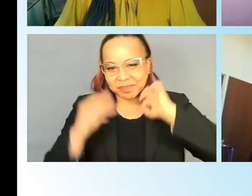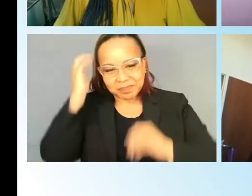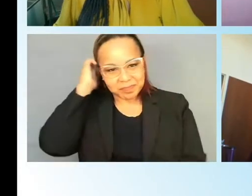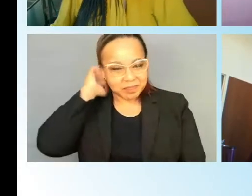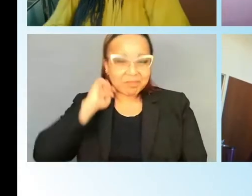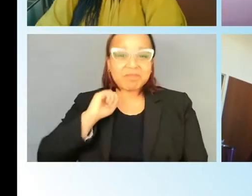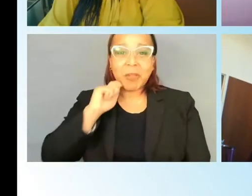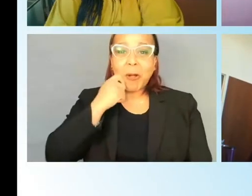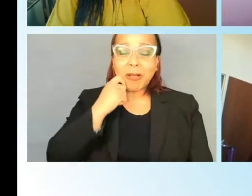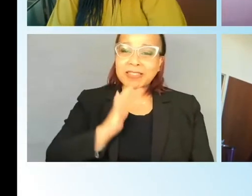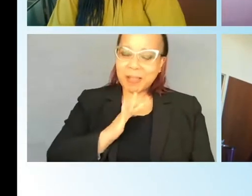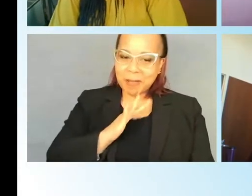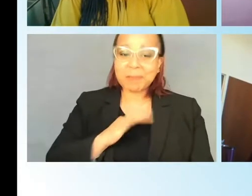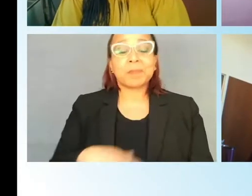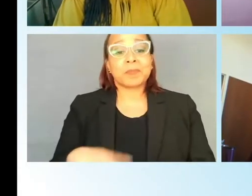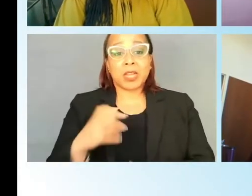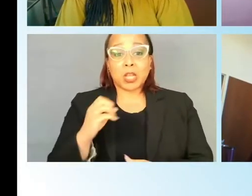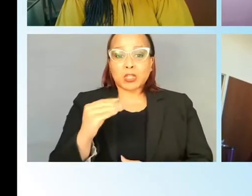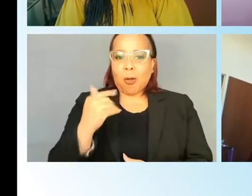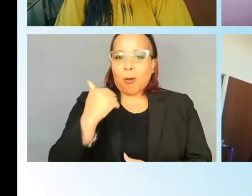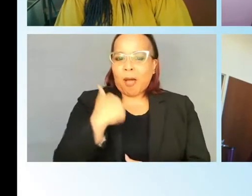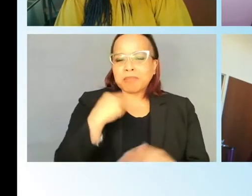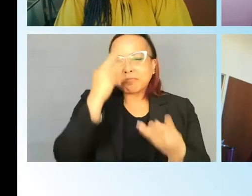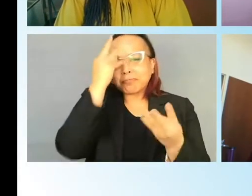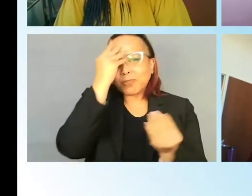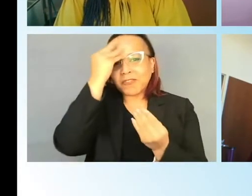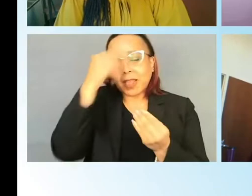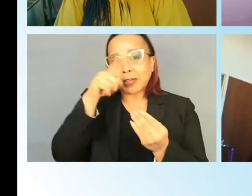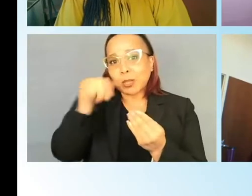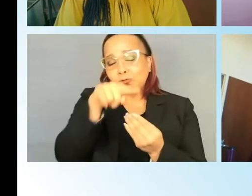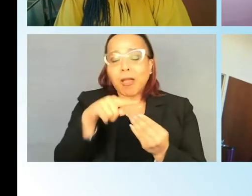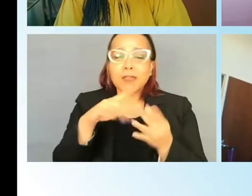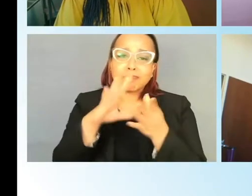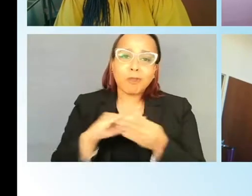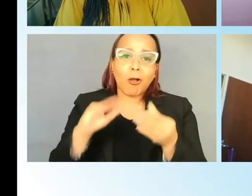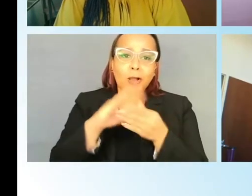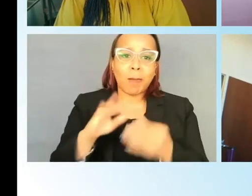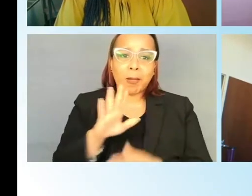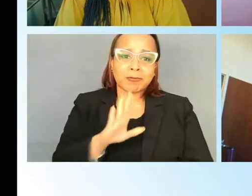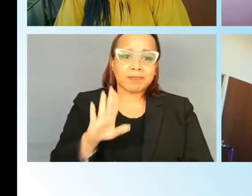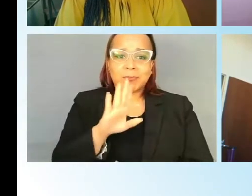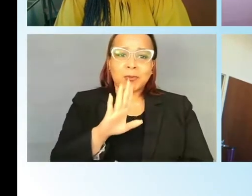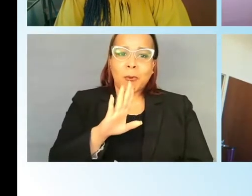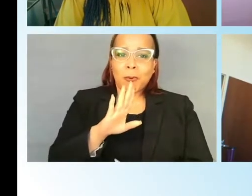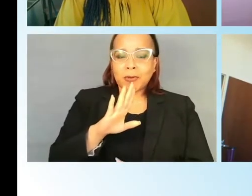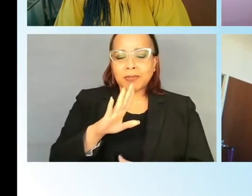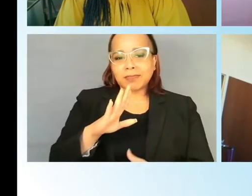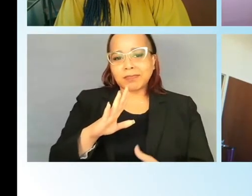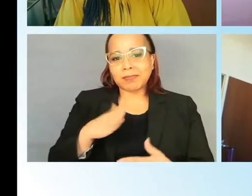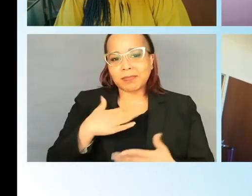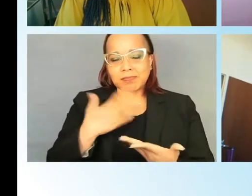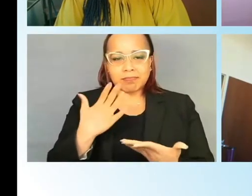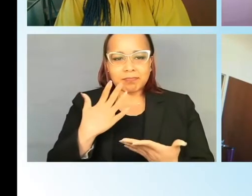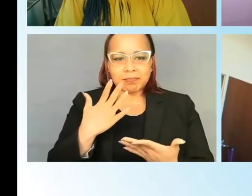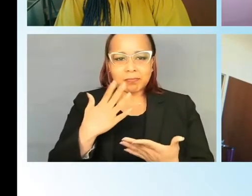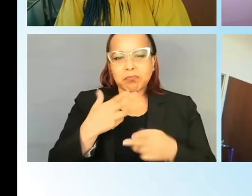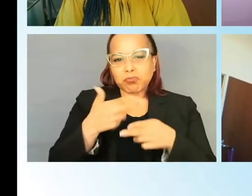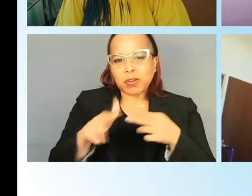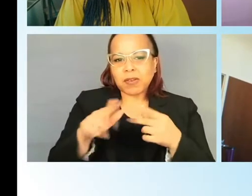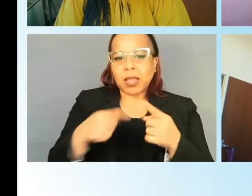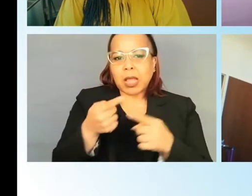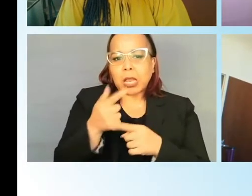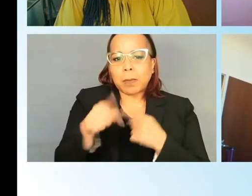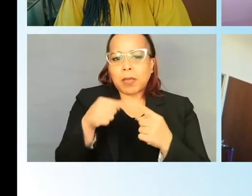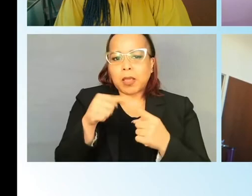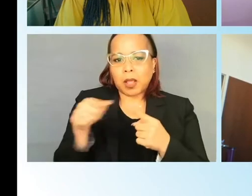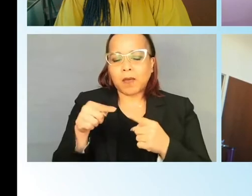Awesome. And so I'm just reflecting as you guys talk about your organization, mention briefly a little bit of the